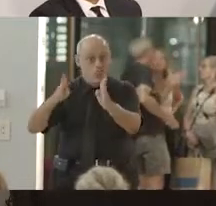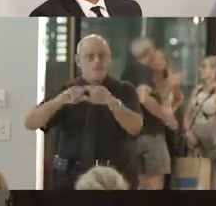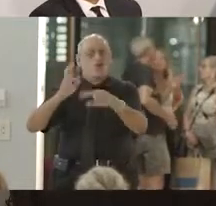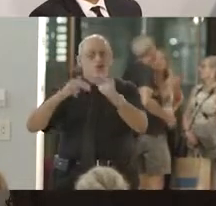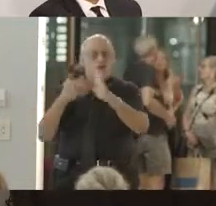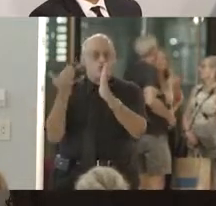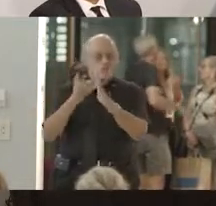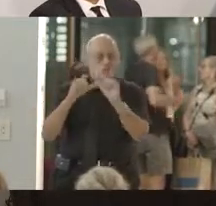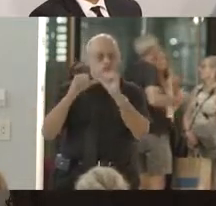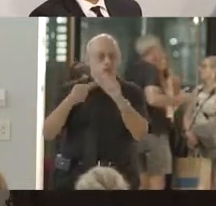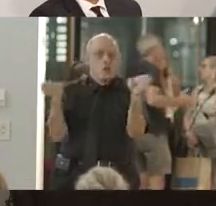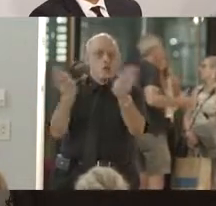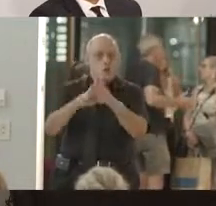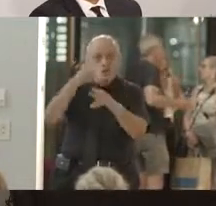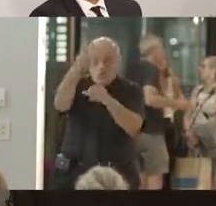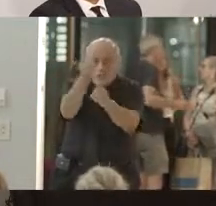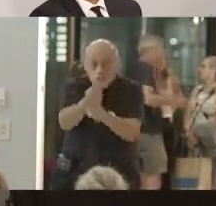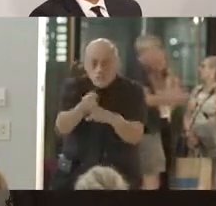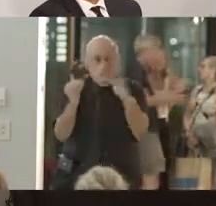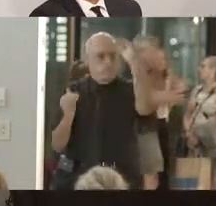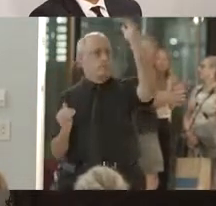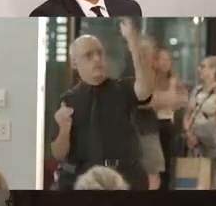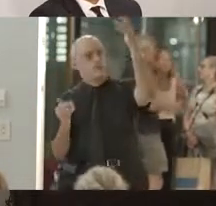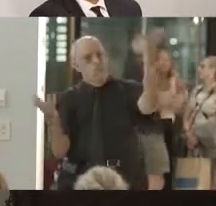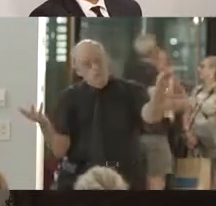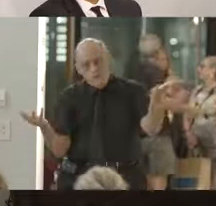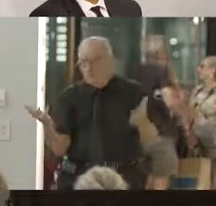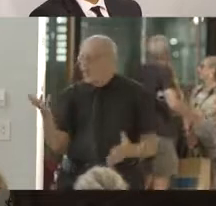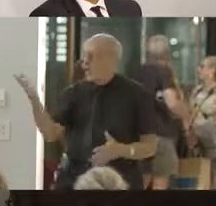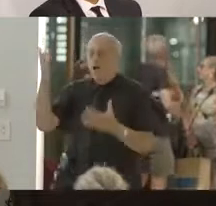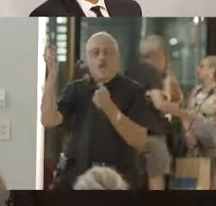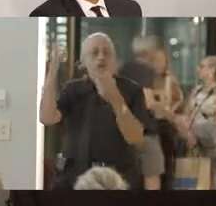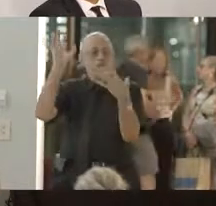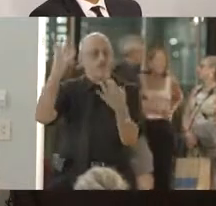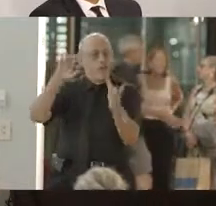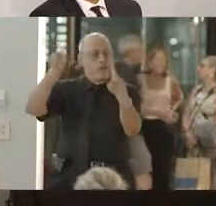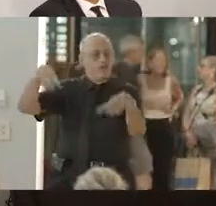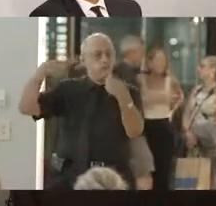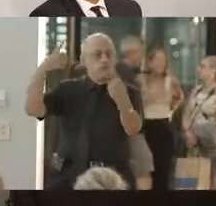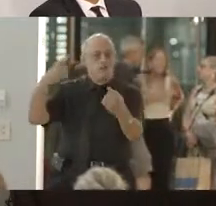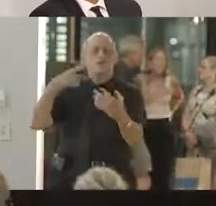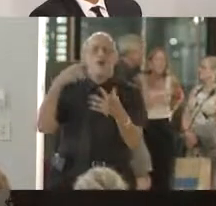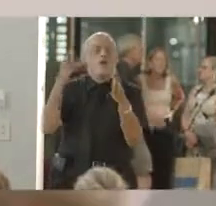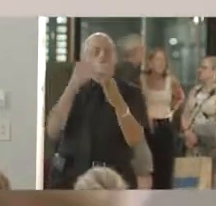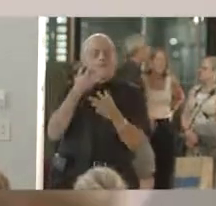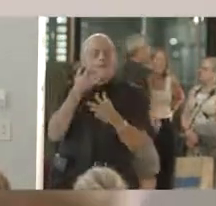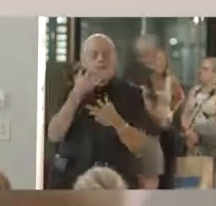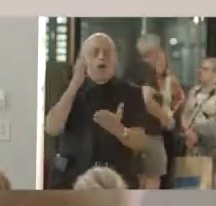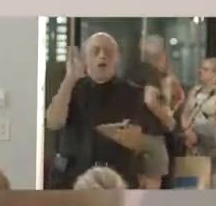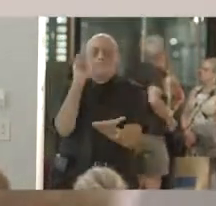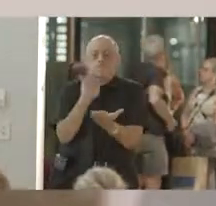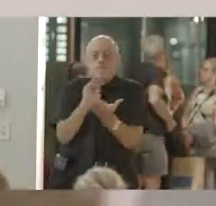reconstruction would close it for 2 years. Right. I'd first start by saying that a lot of the public feedback we've received to date has favored